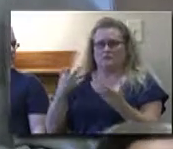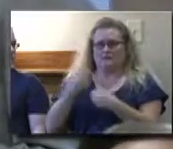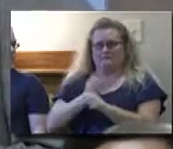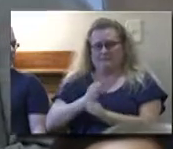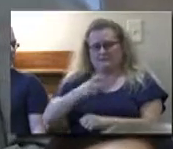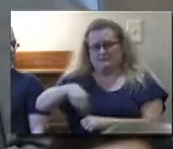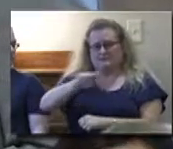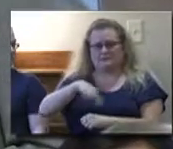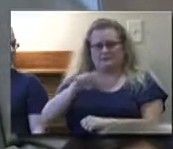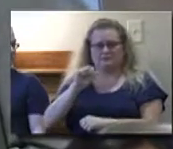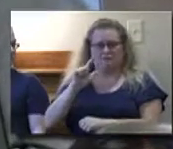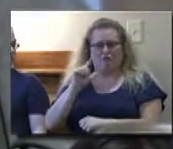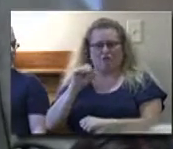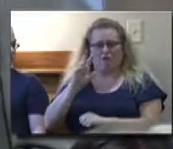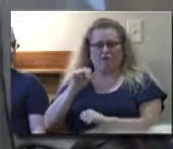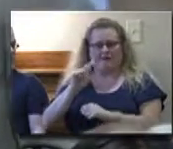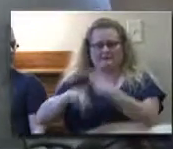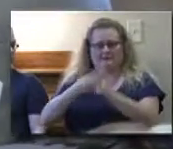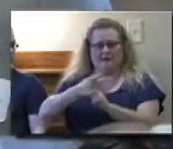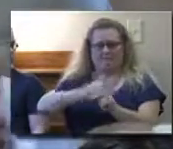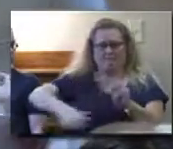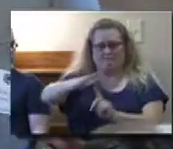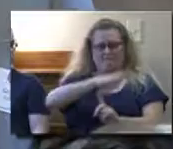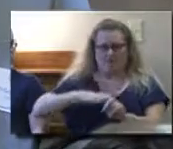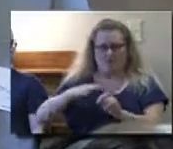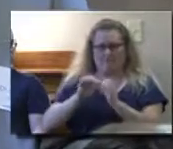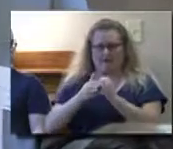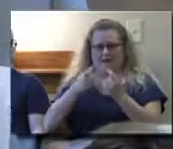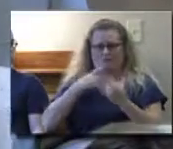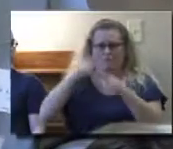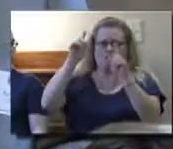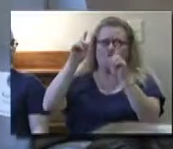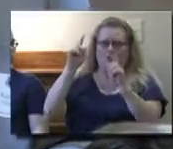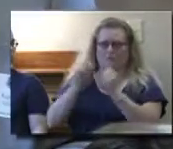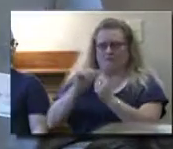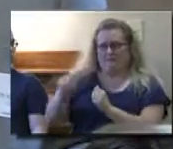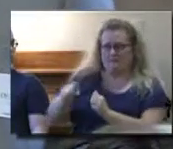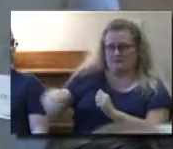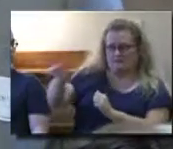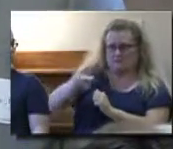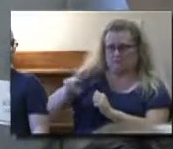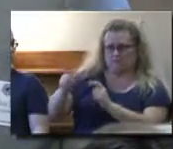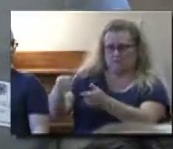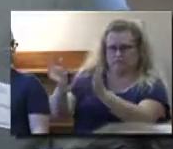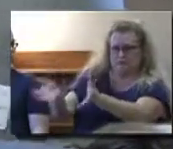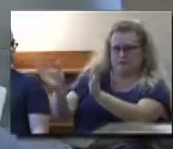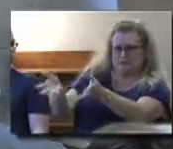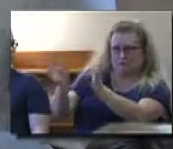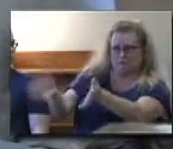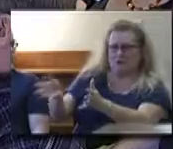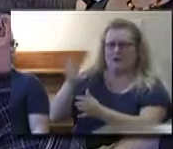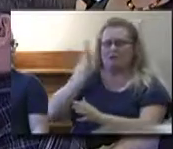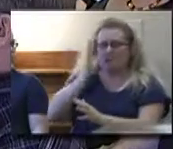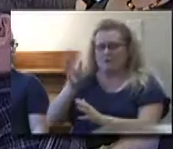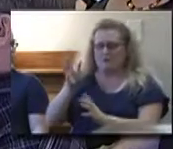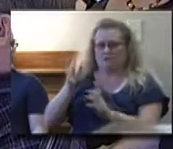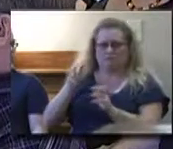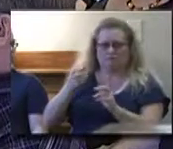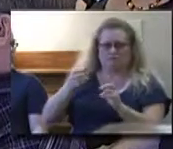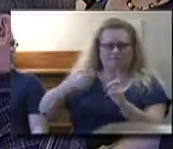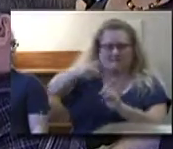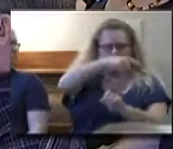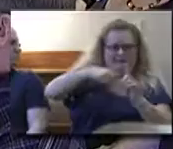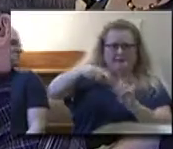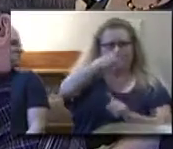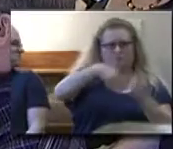salon work is as much this group that will stimulate your thinking, but the dynamic that makes this